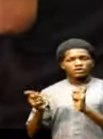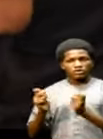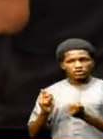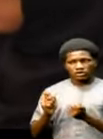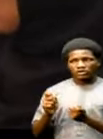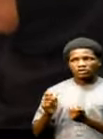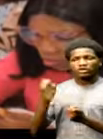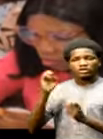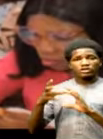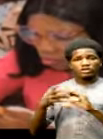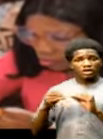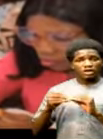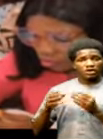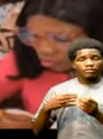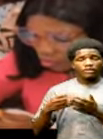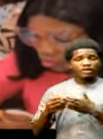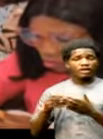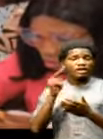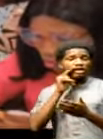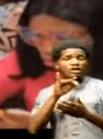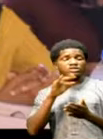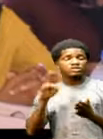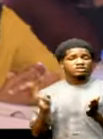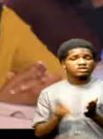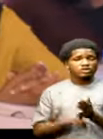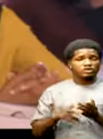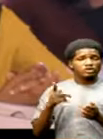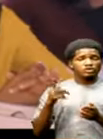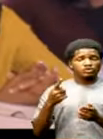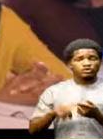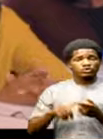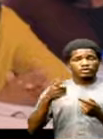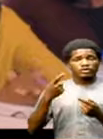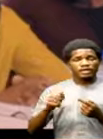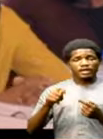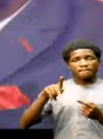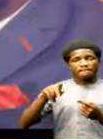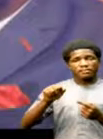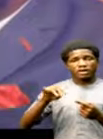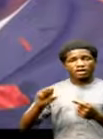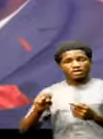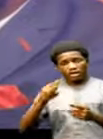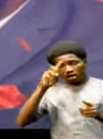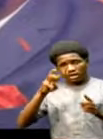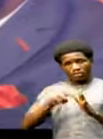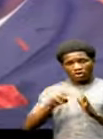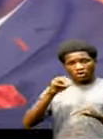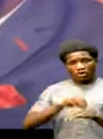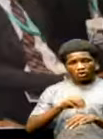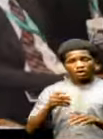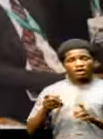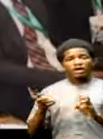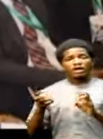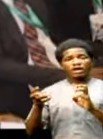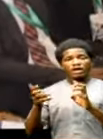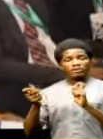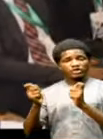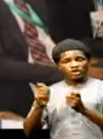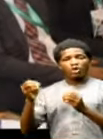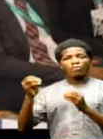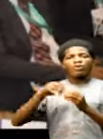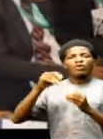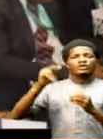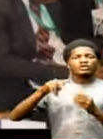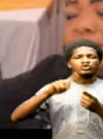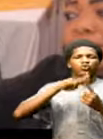though Nigeria is a signatory to the Paris Agreement on climate change geared towards reduction of carbon emission, more needs to be done